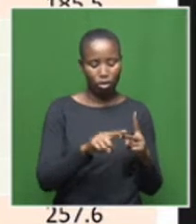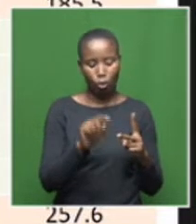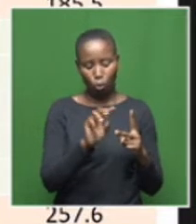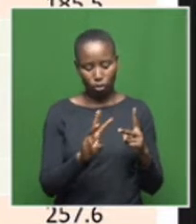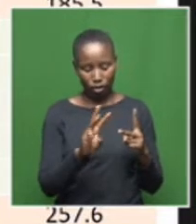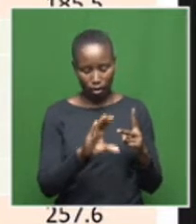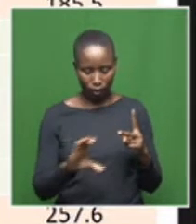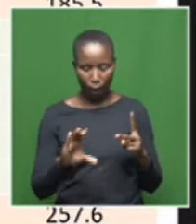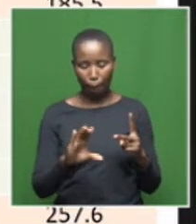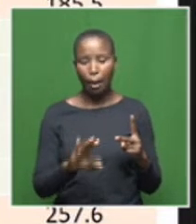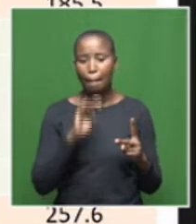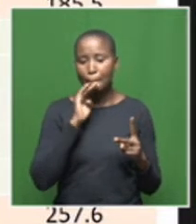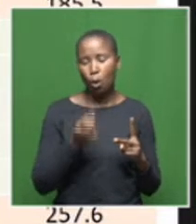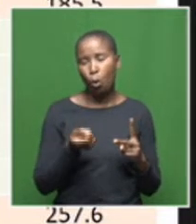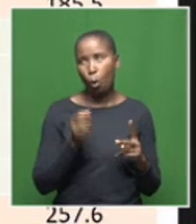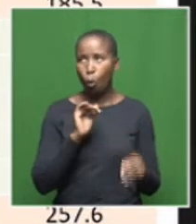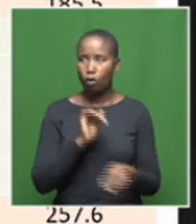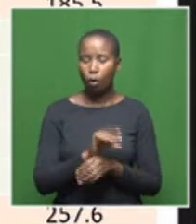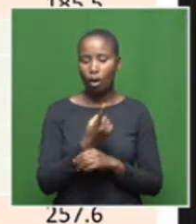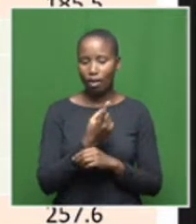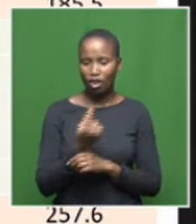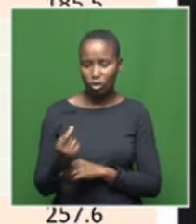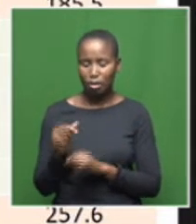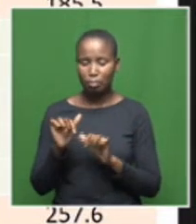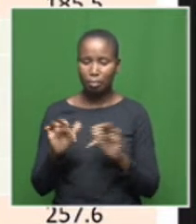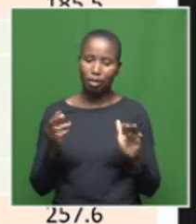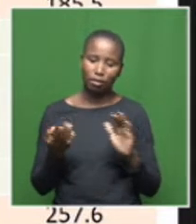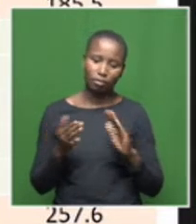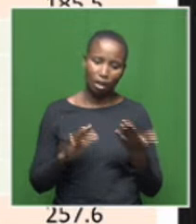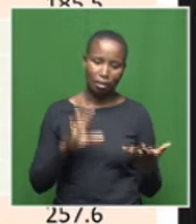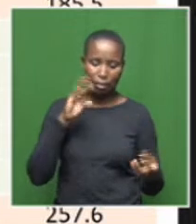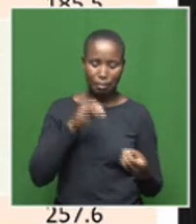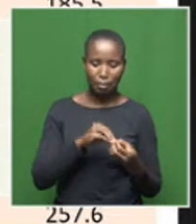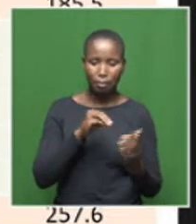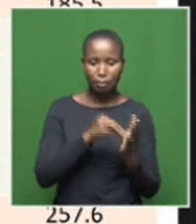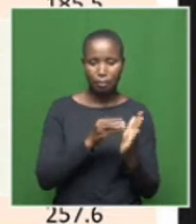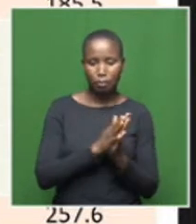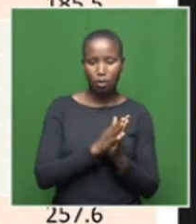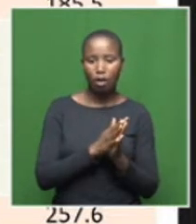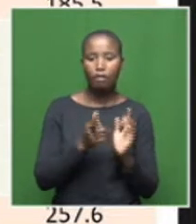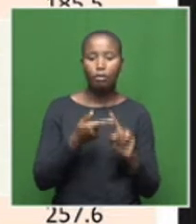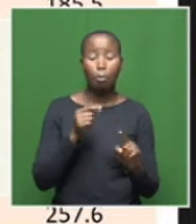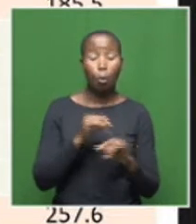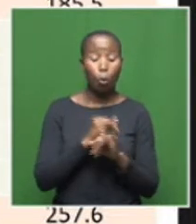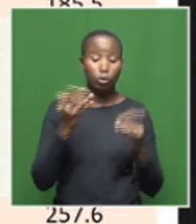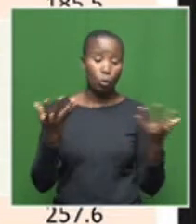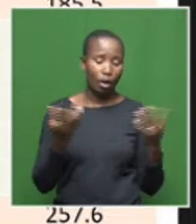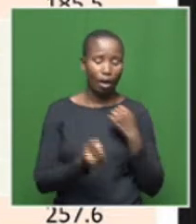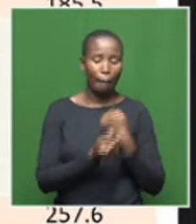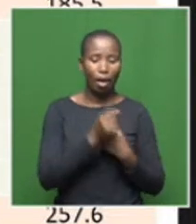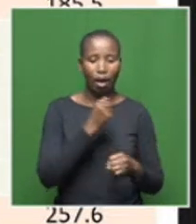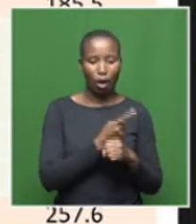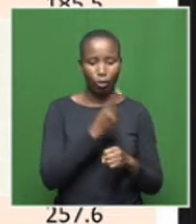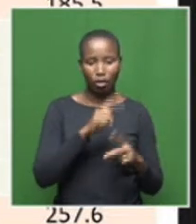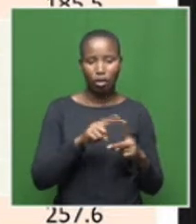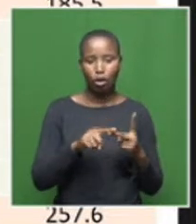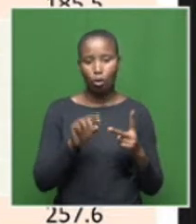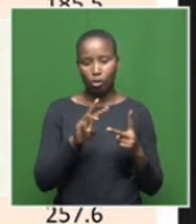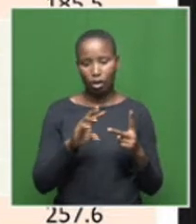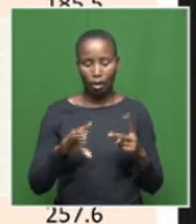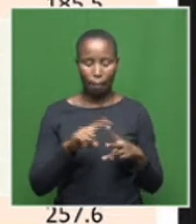over 100,000 deaths have been reported to DATGov, with the highest numbers being in Gauteng, Western Cape, and